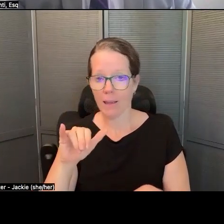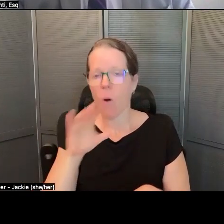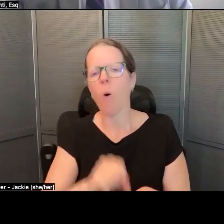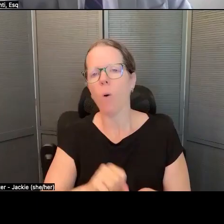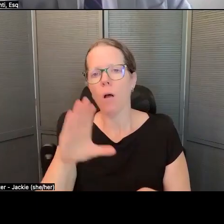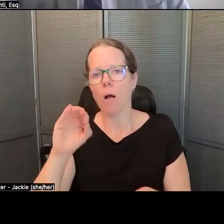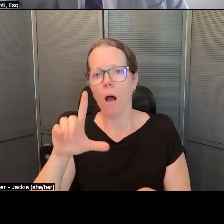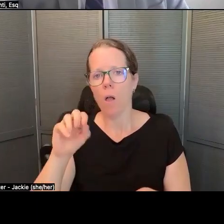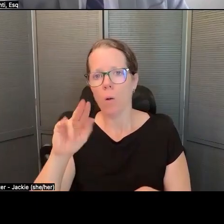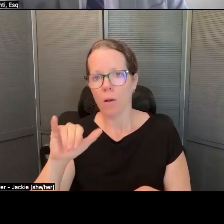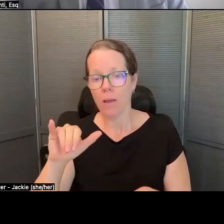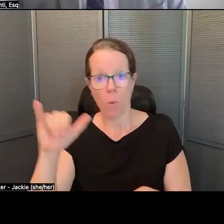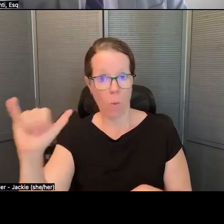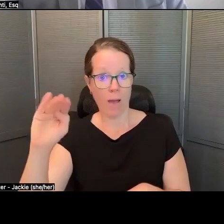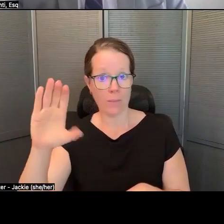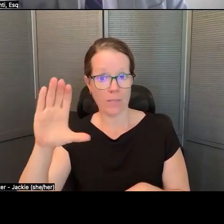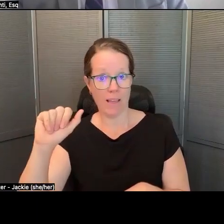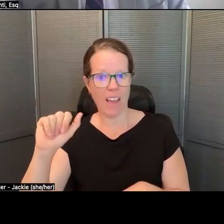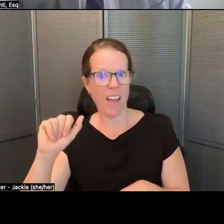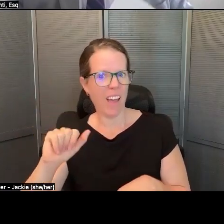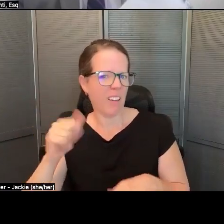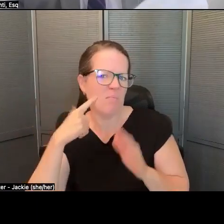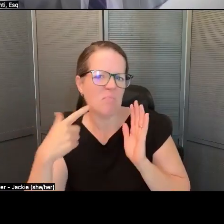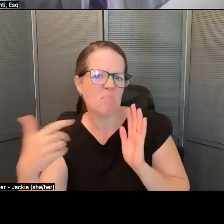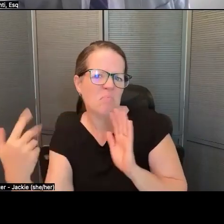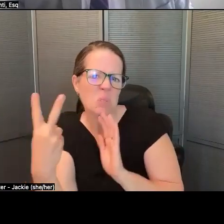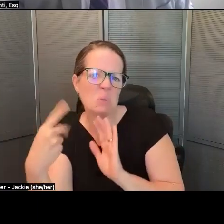well. Next slide.